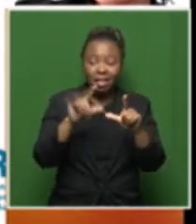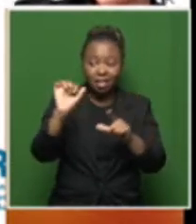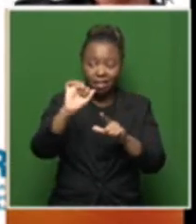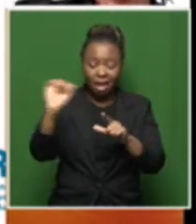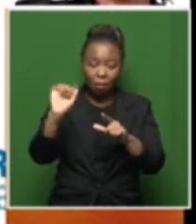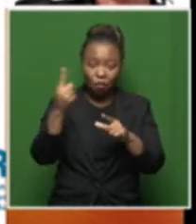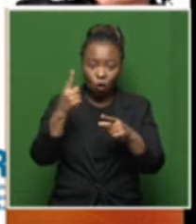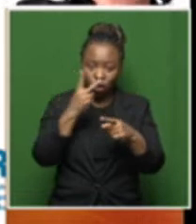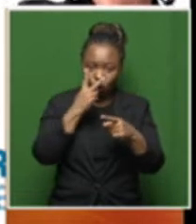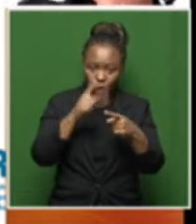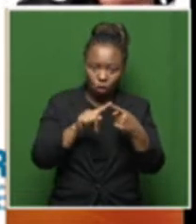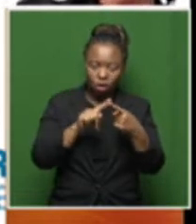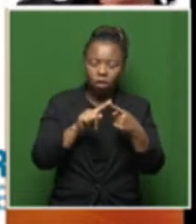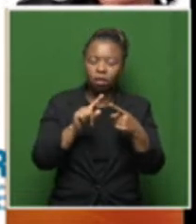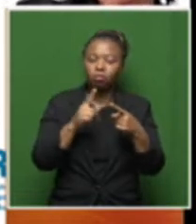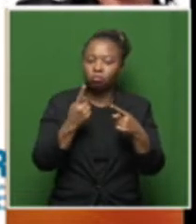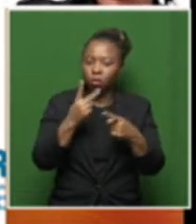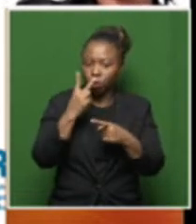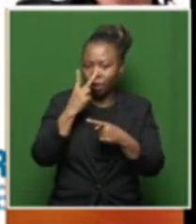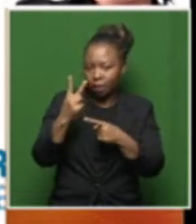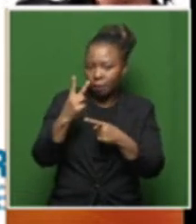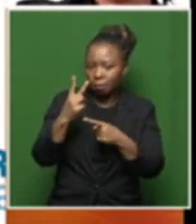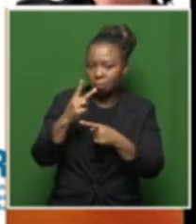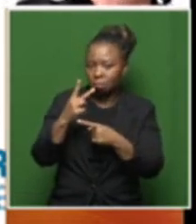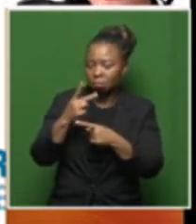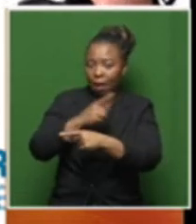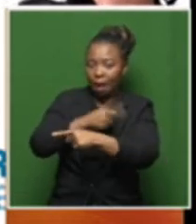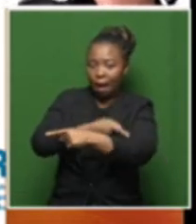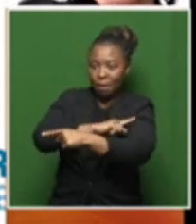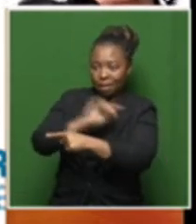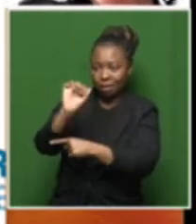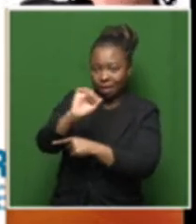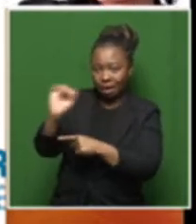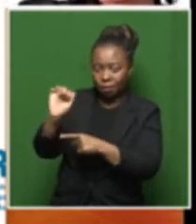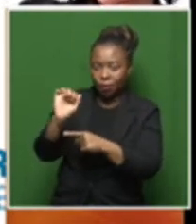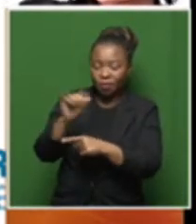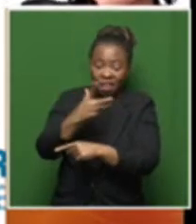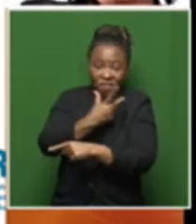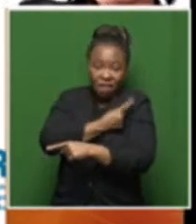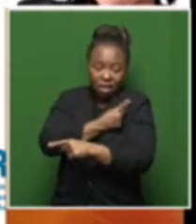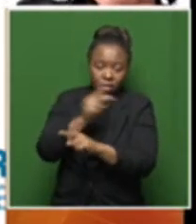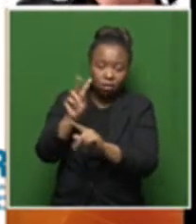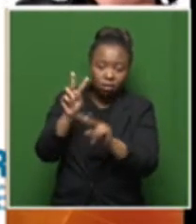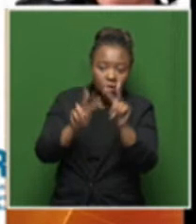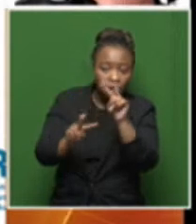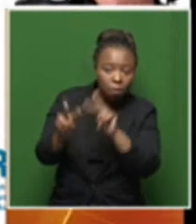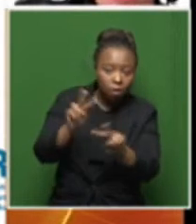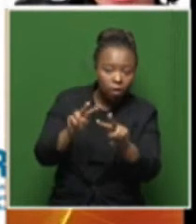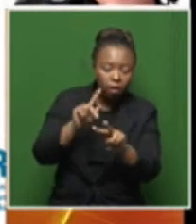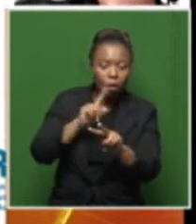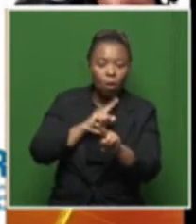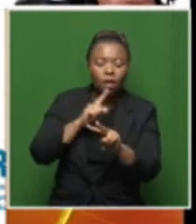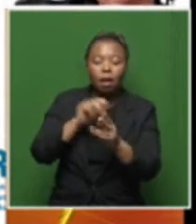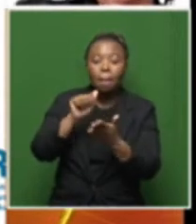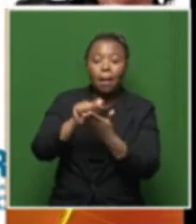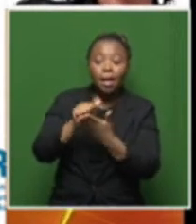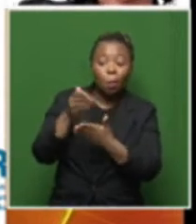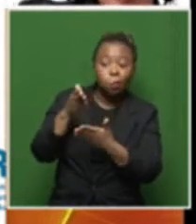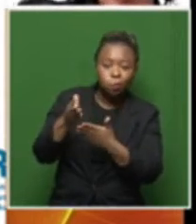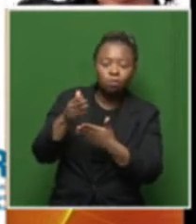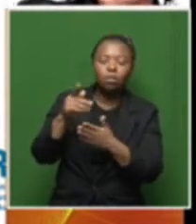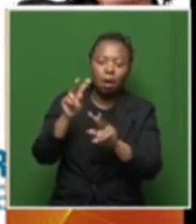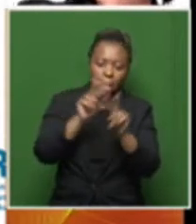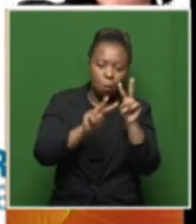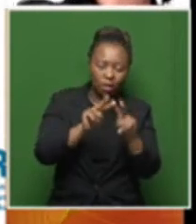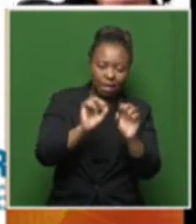where we look at their capacity to monitor the vaccine as it's then being made available in the market. We